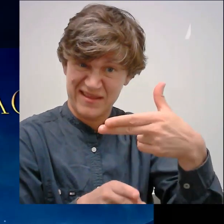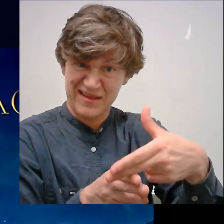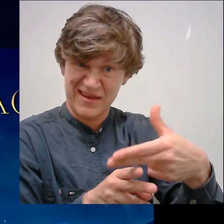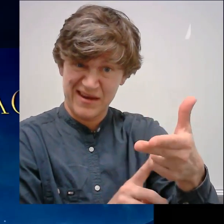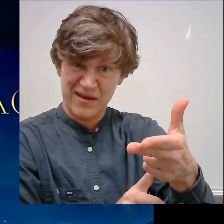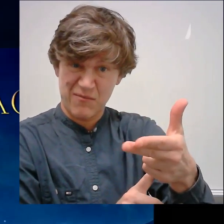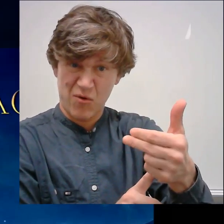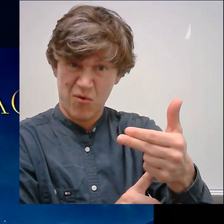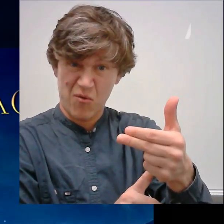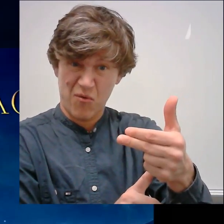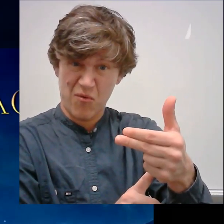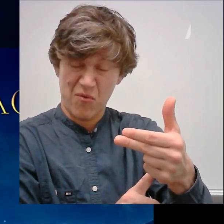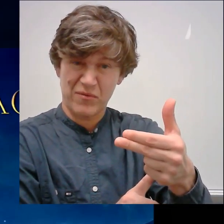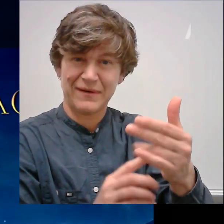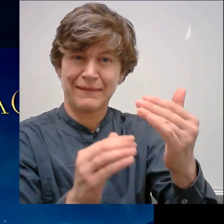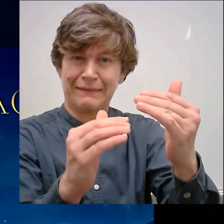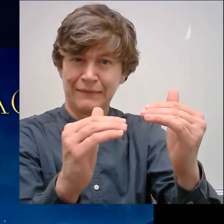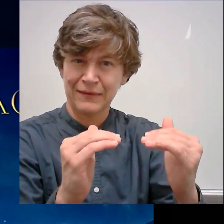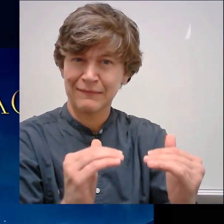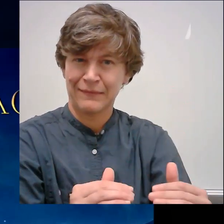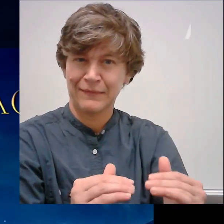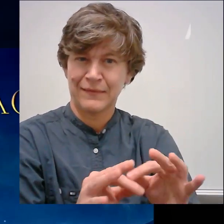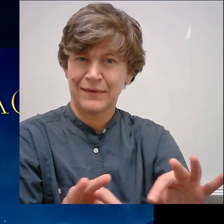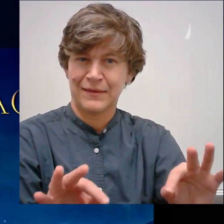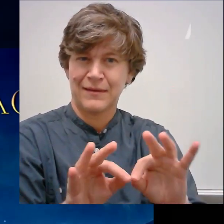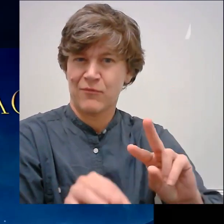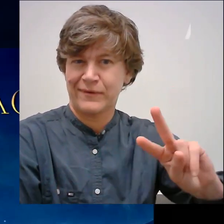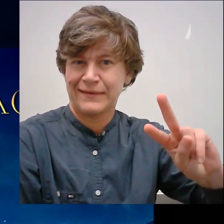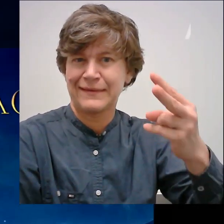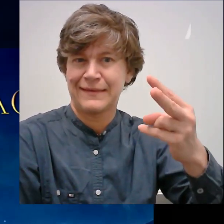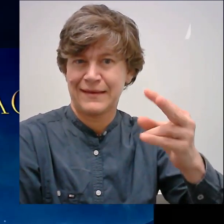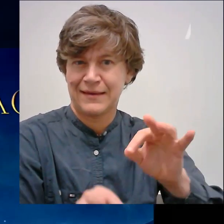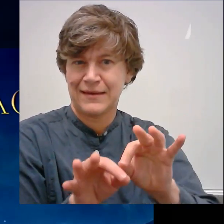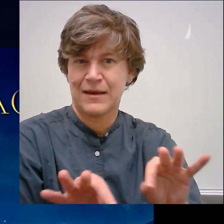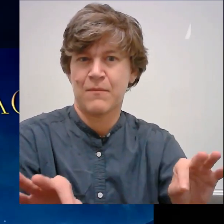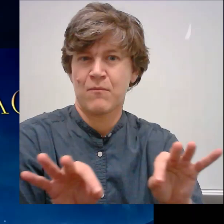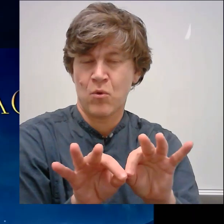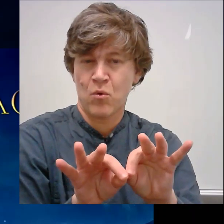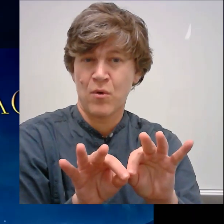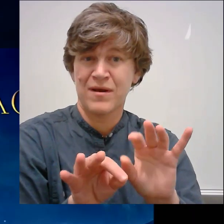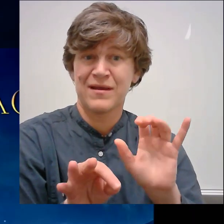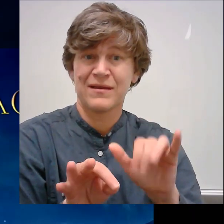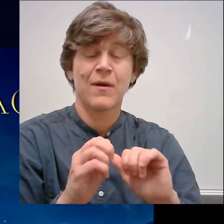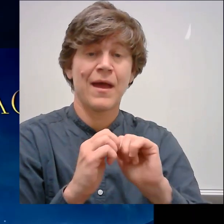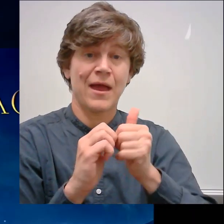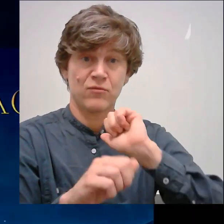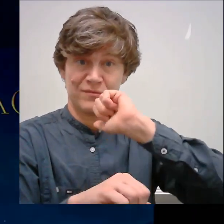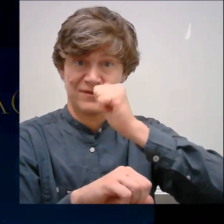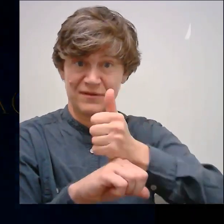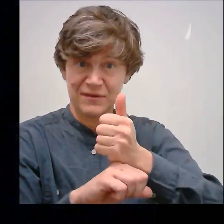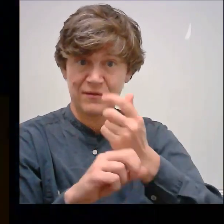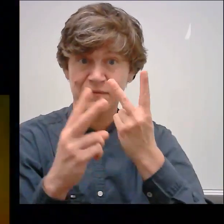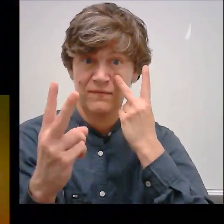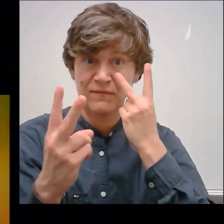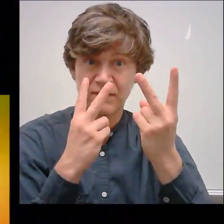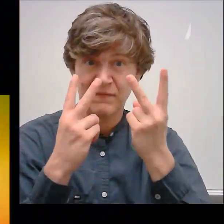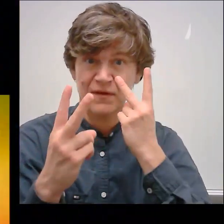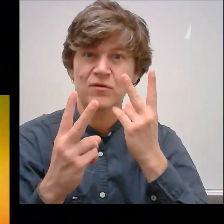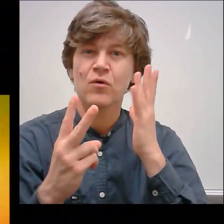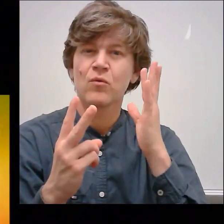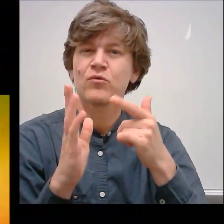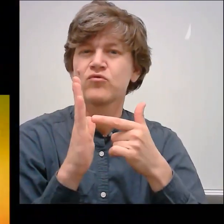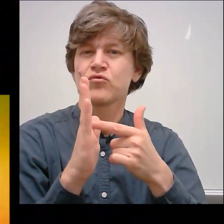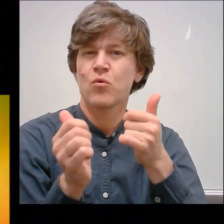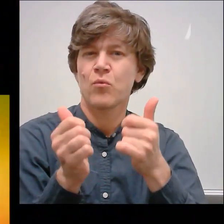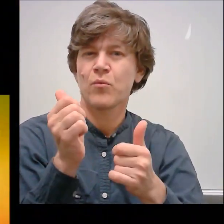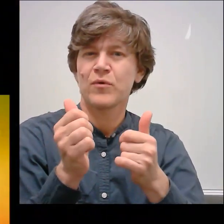importance. The hierarchy of contrast should demonstrate the order of importance of the information in a design. This last